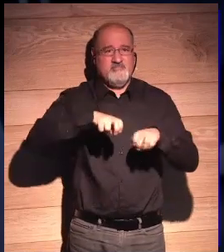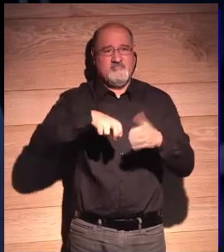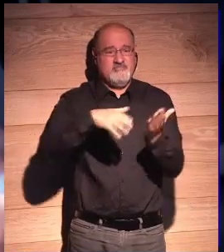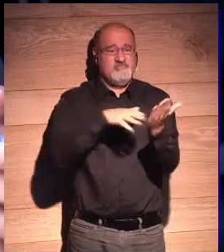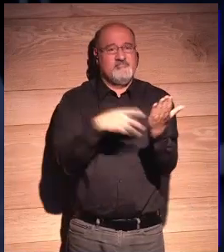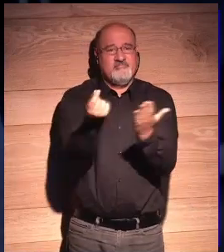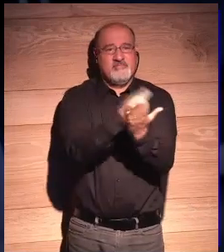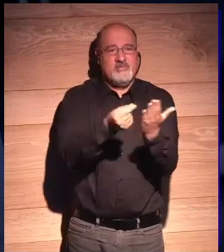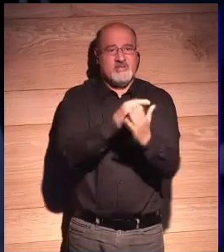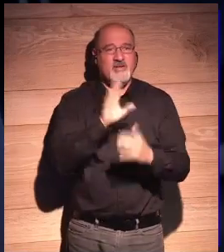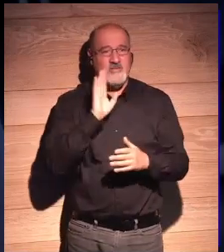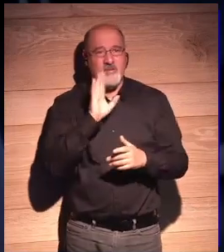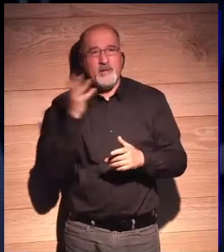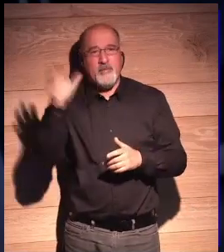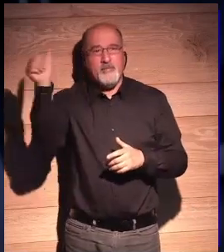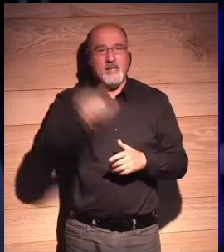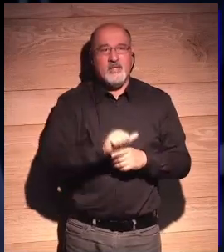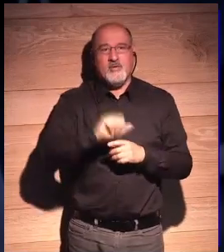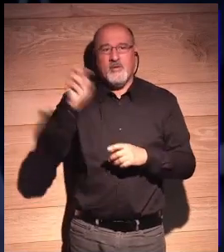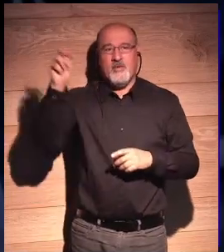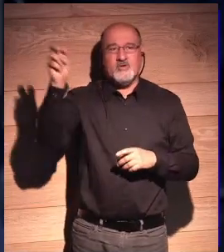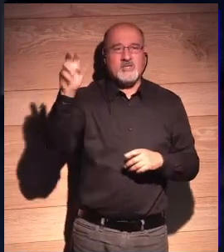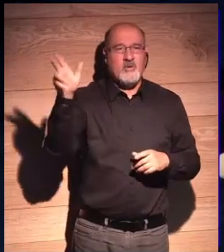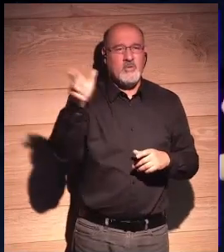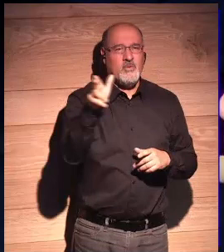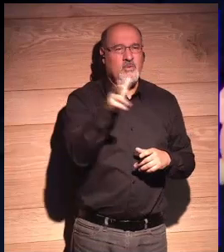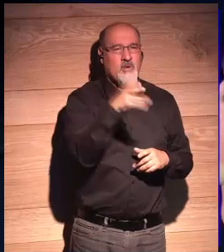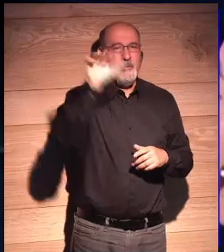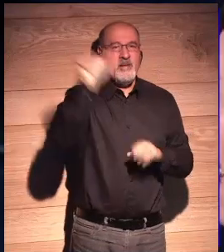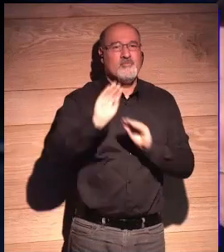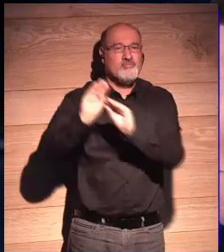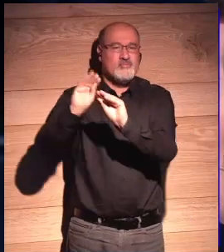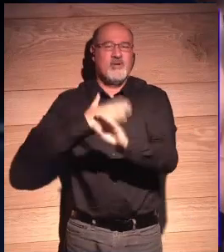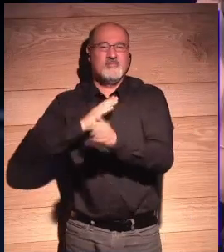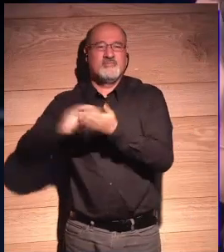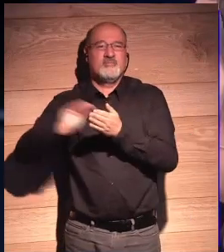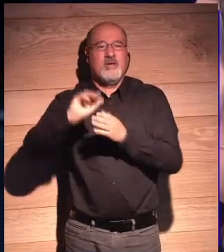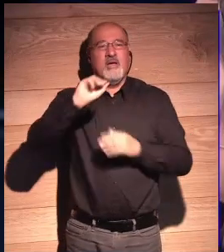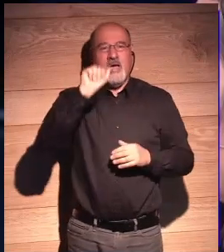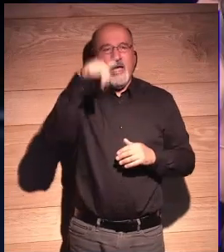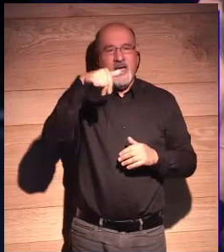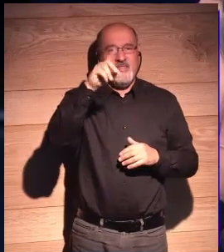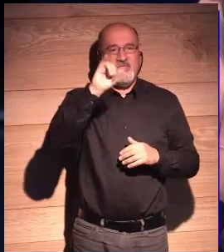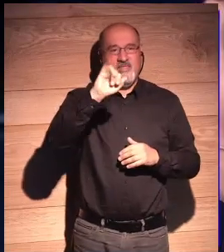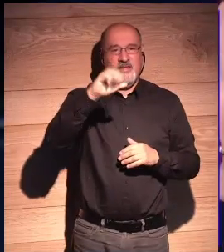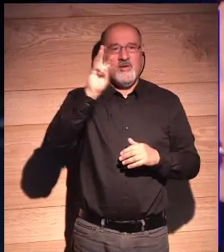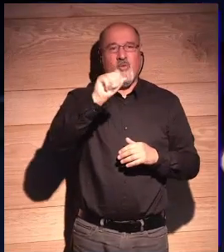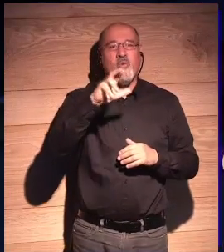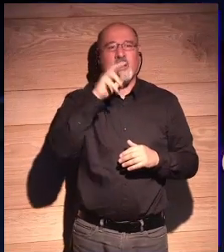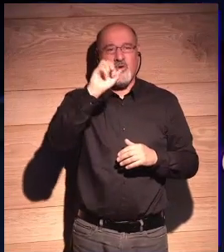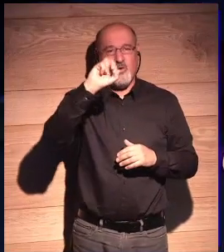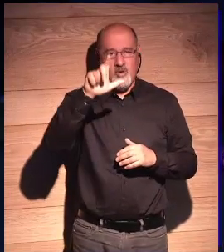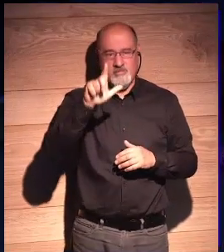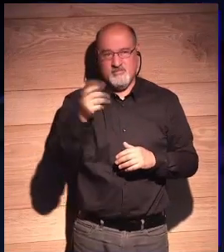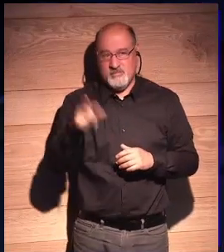by and everybody's like, wow, So, it's very unglamorous and plodding and like just a